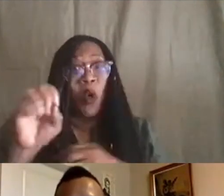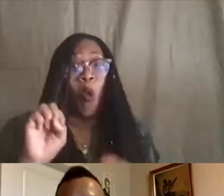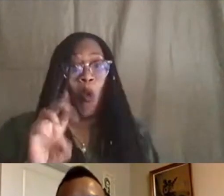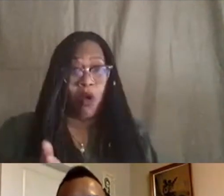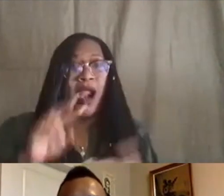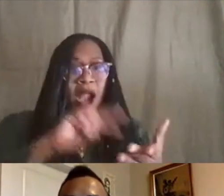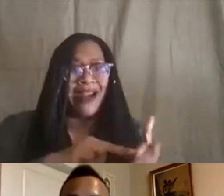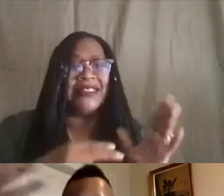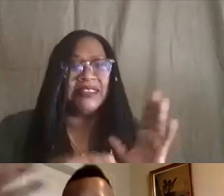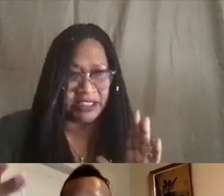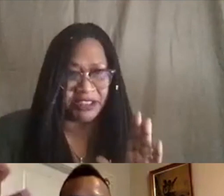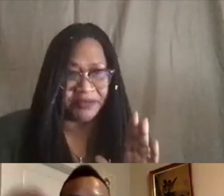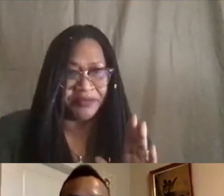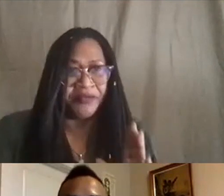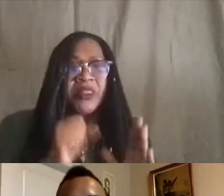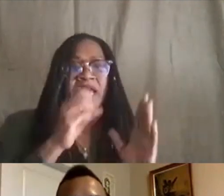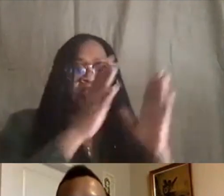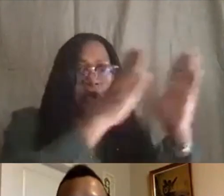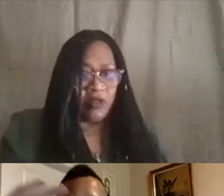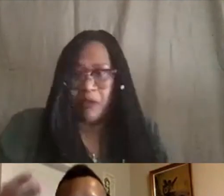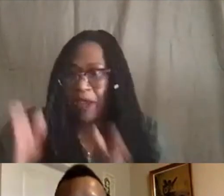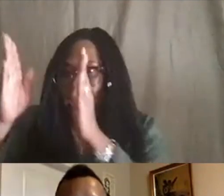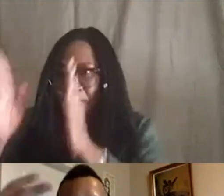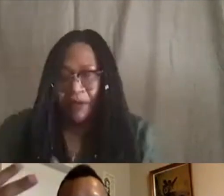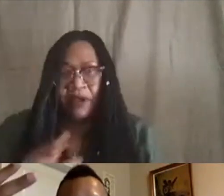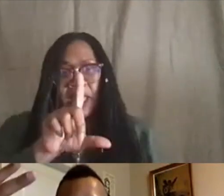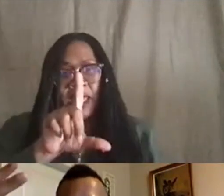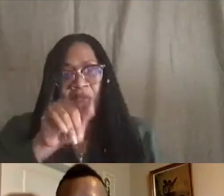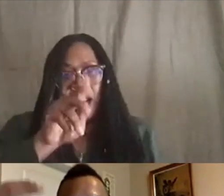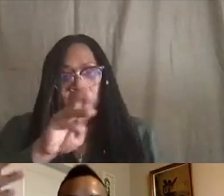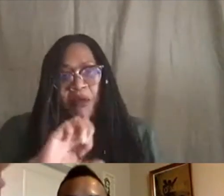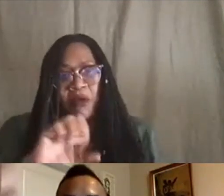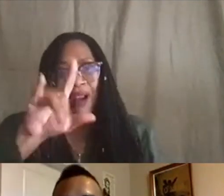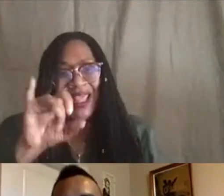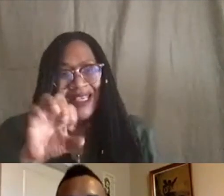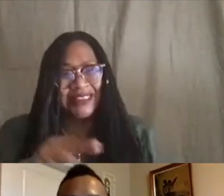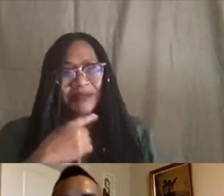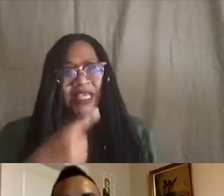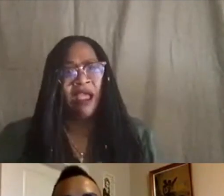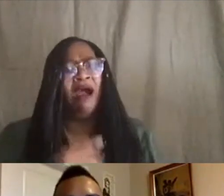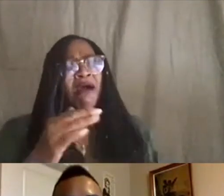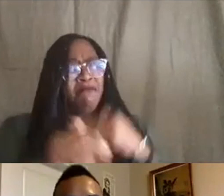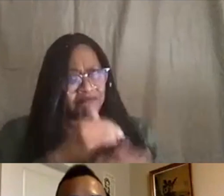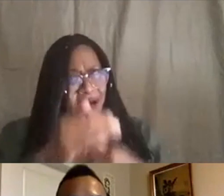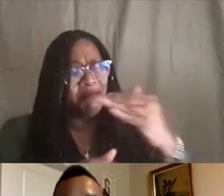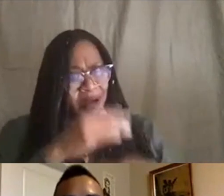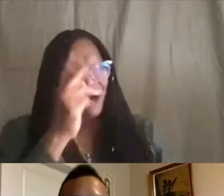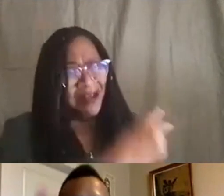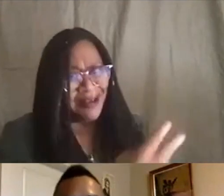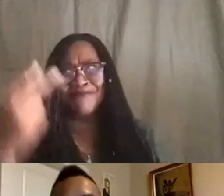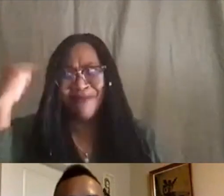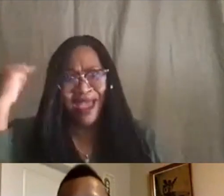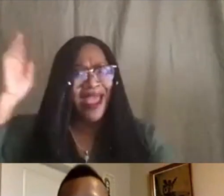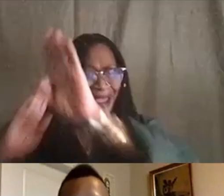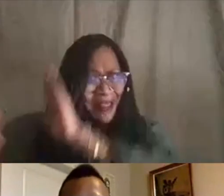And so to another end, you know, liberalism uses these images as like a sign of progress, something to look back on in the past that we